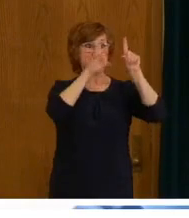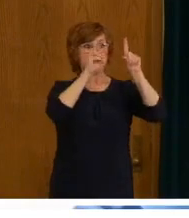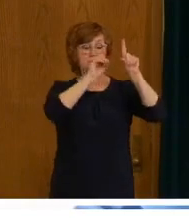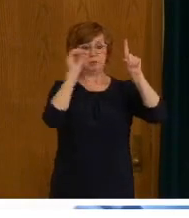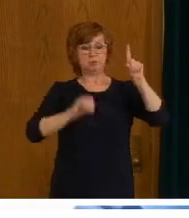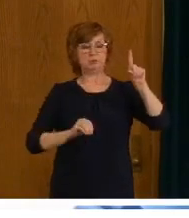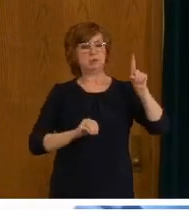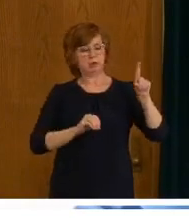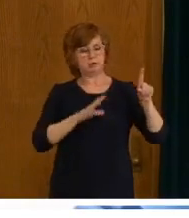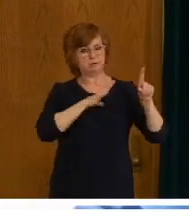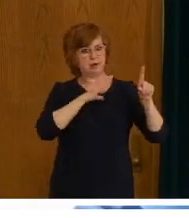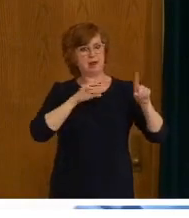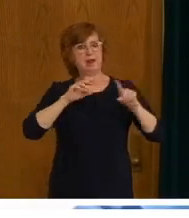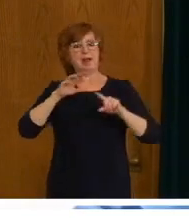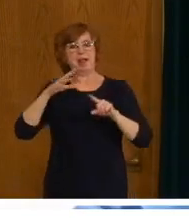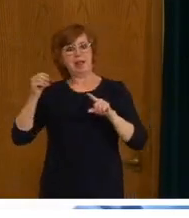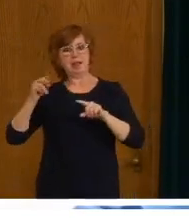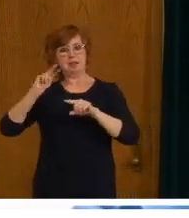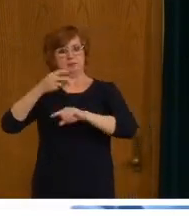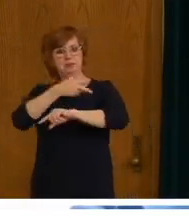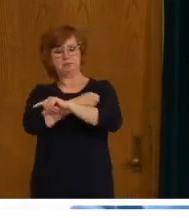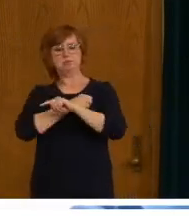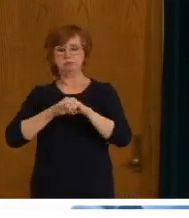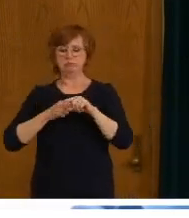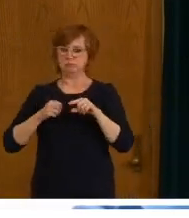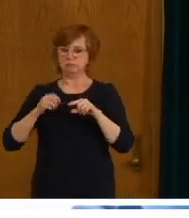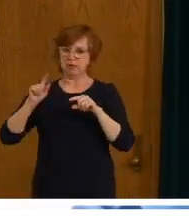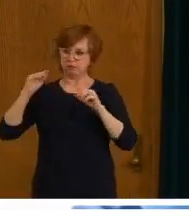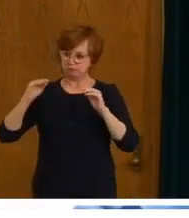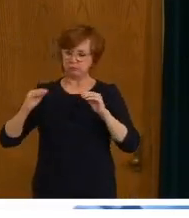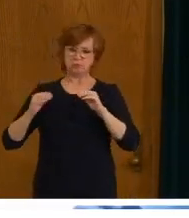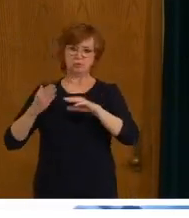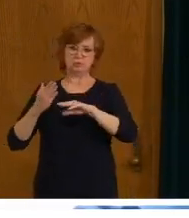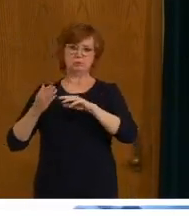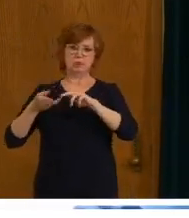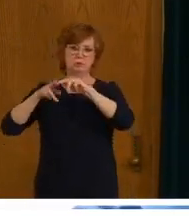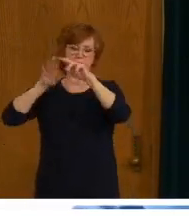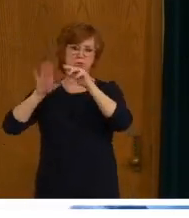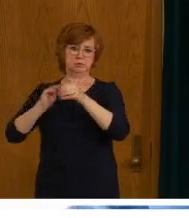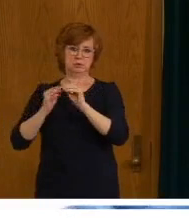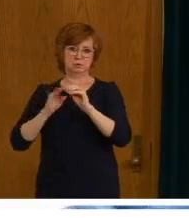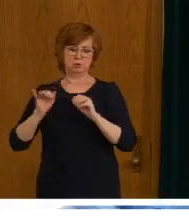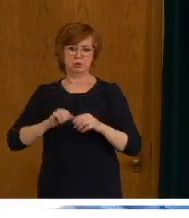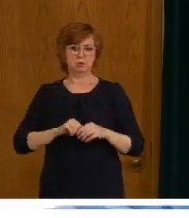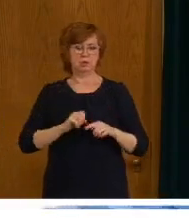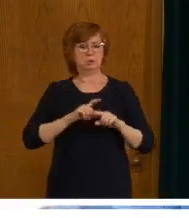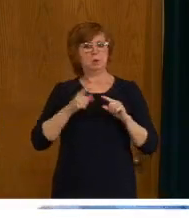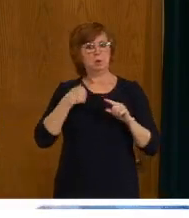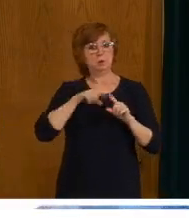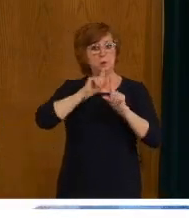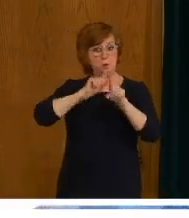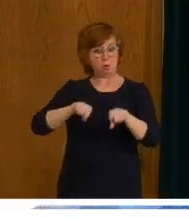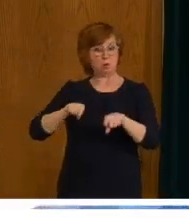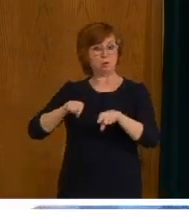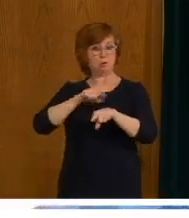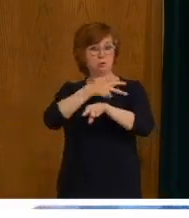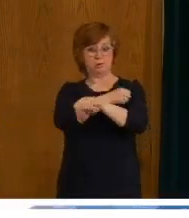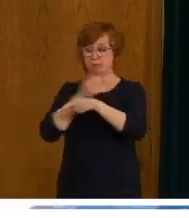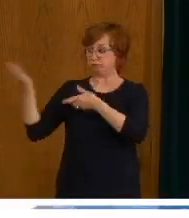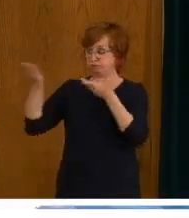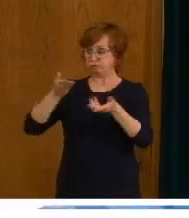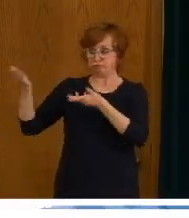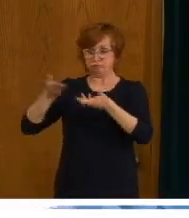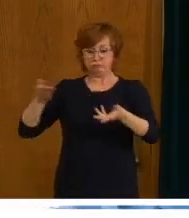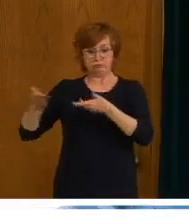uptake as well. And, with the timelines that are already published, as long as the supply comes, we expect to see high uptake